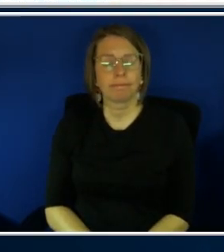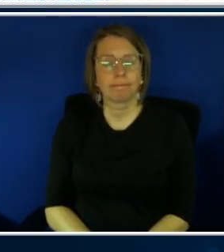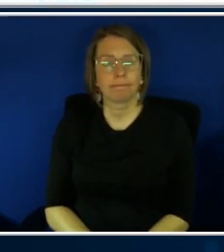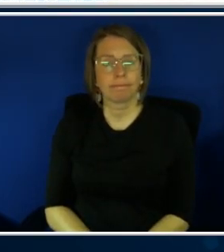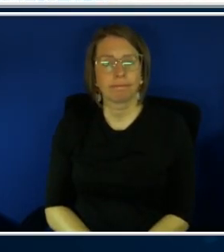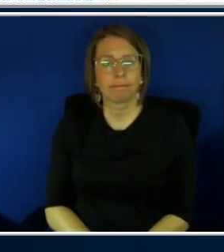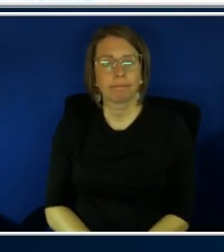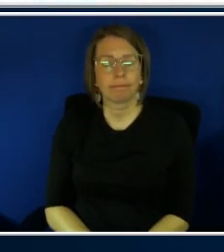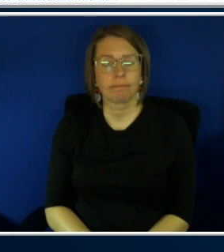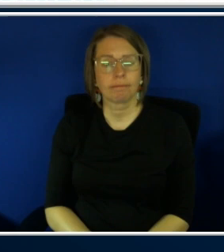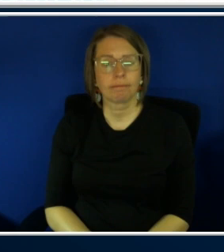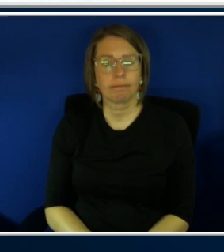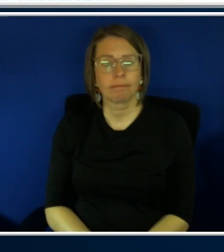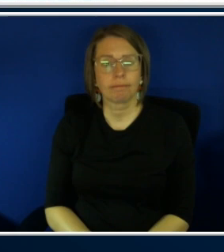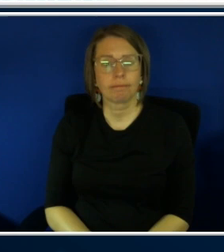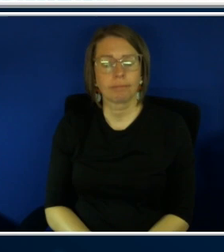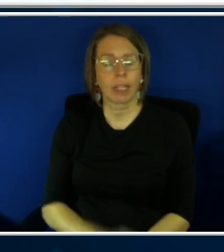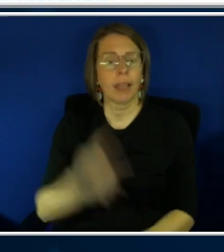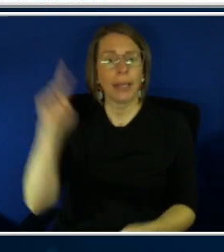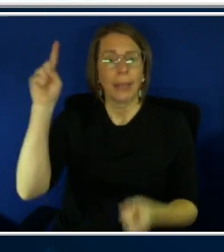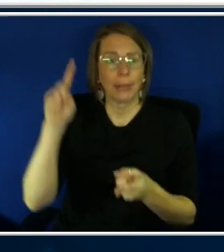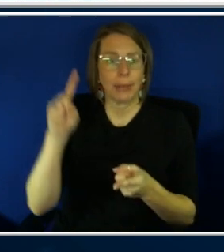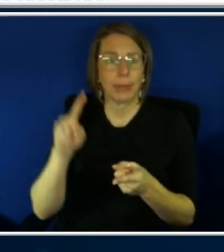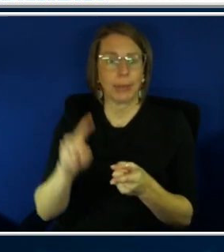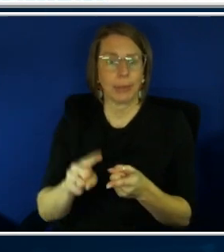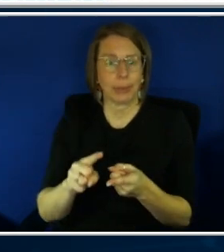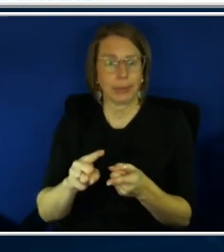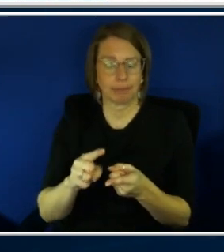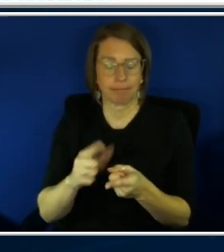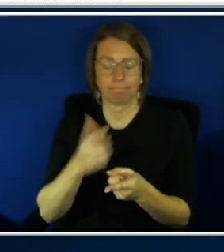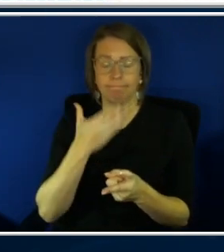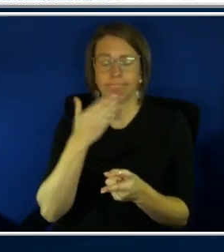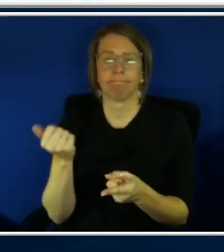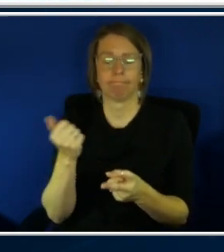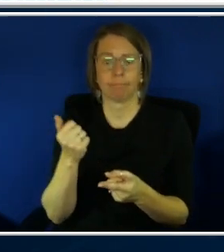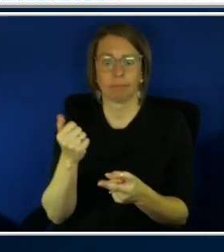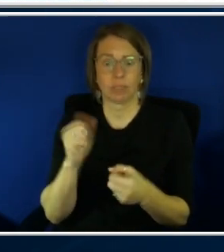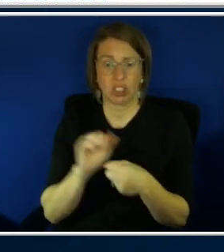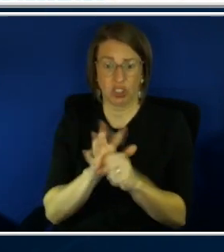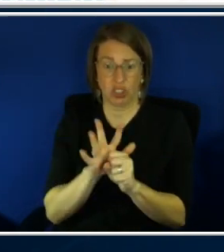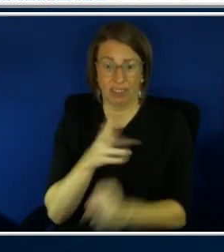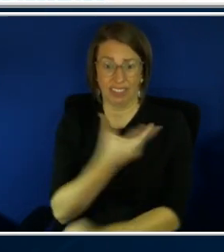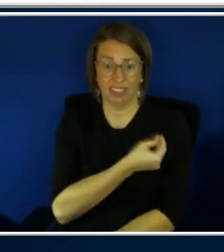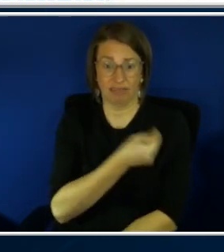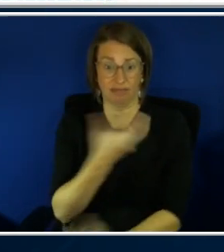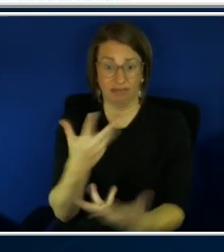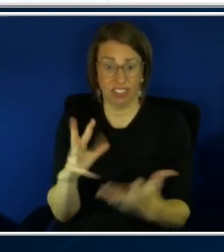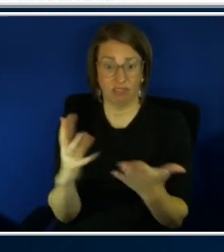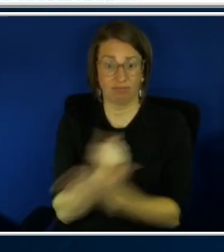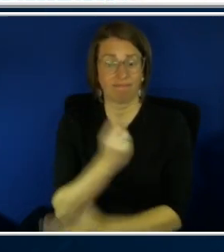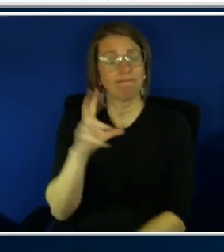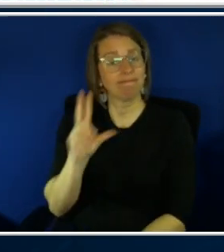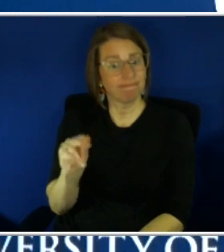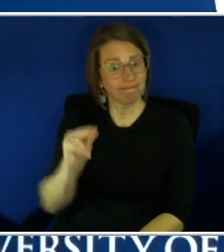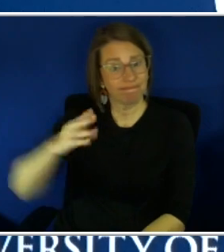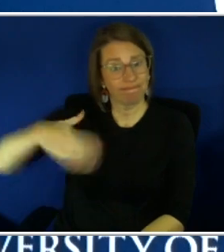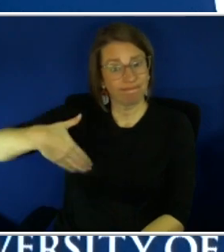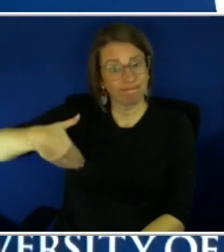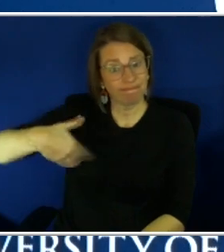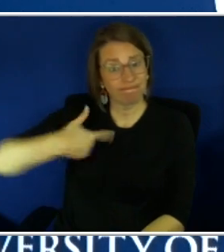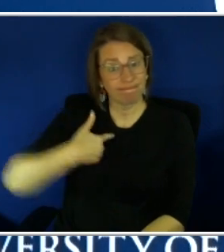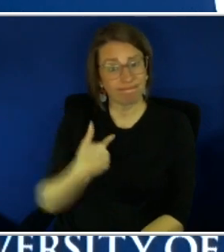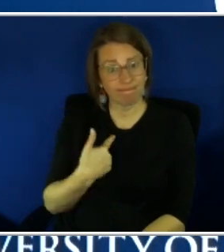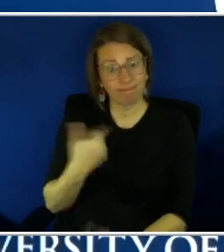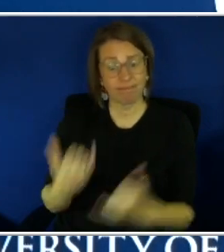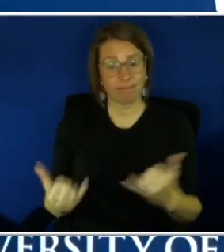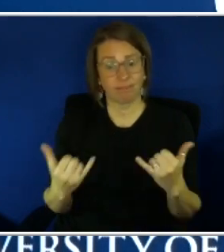better to have it be decreasing. That's a good thing. Yeah. COVID shots, have you gotten yours yet? Yeah. No, I haven't gotten it yet. Right now here at